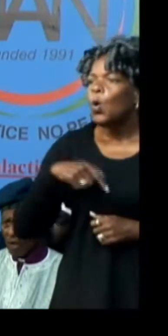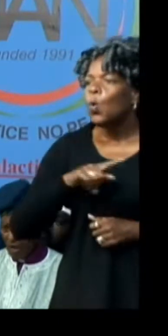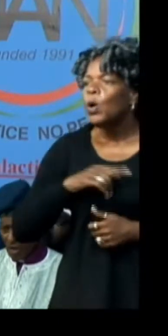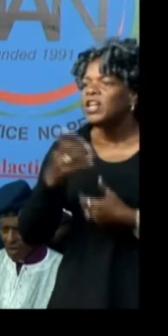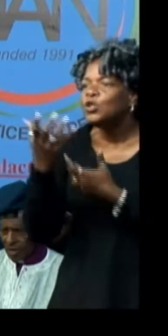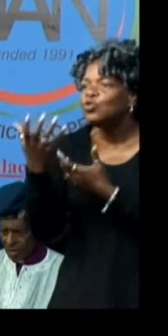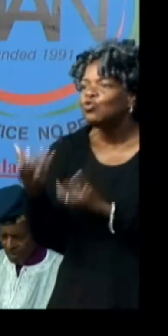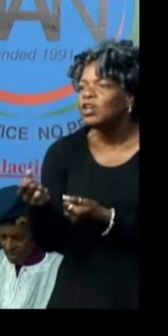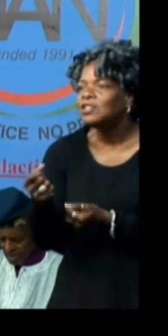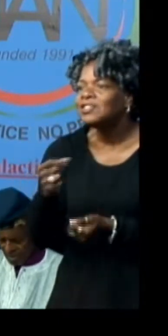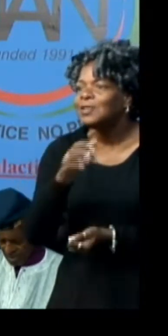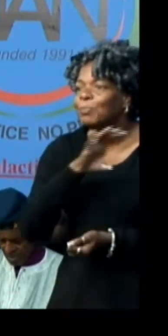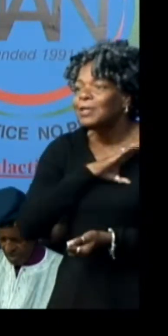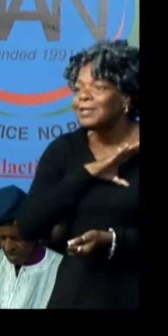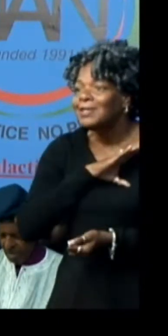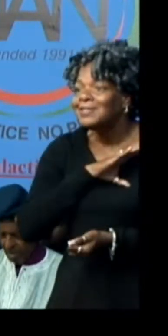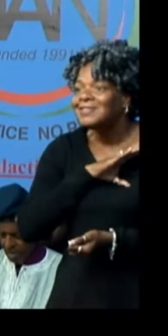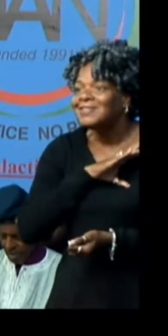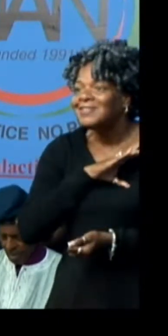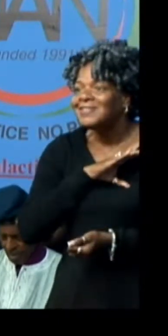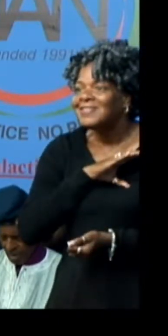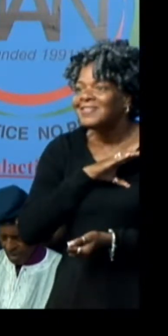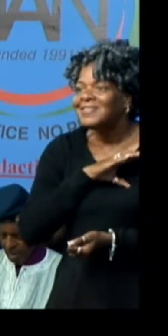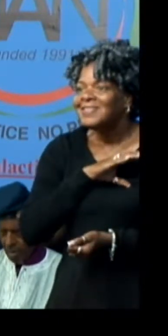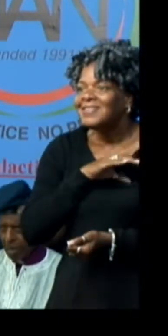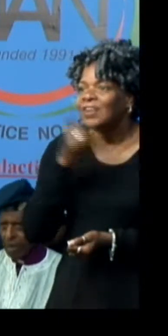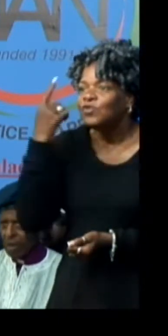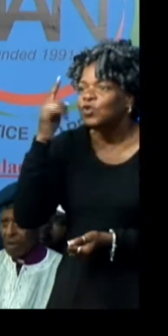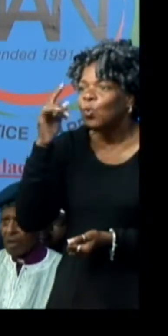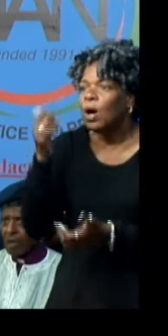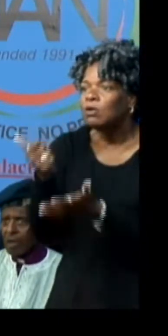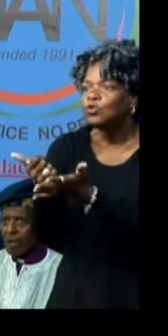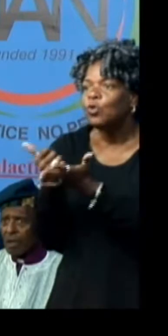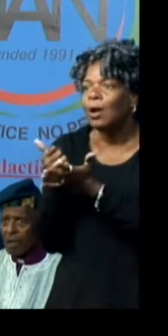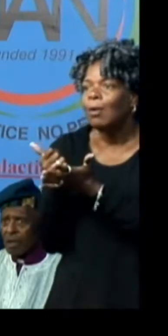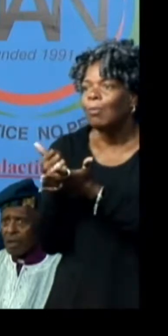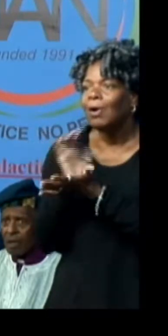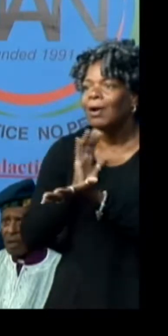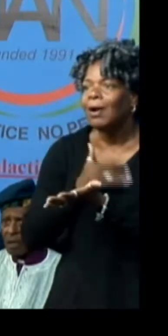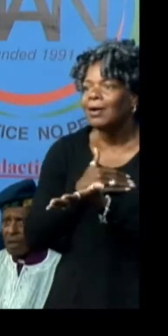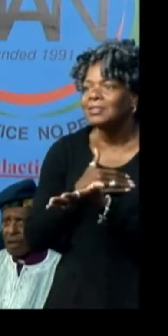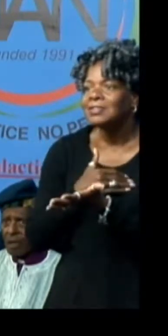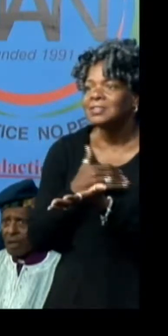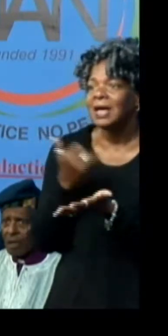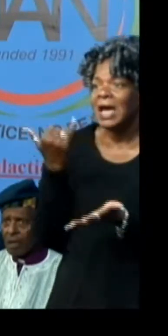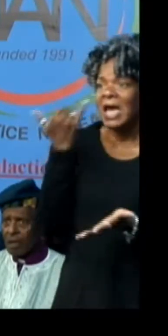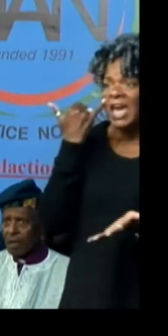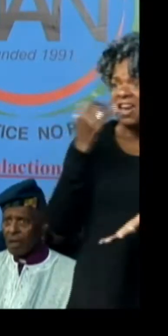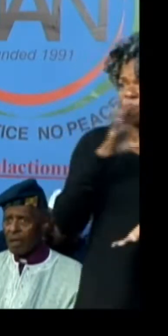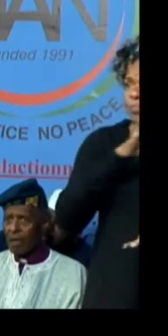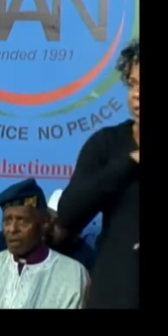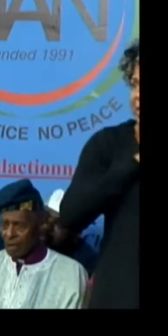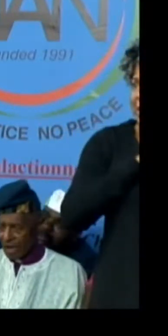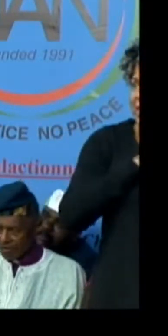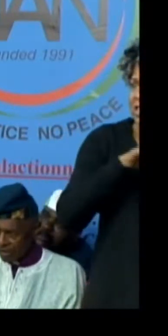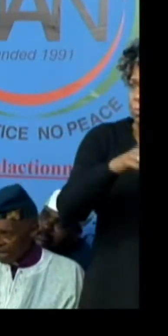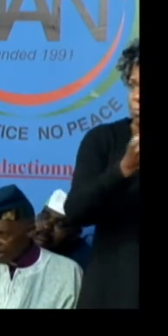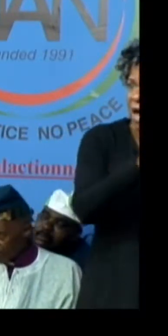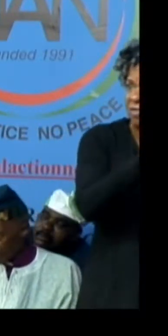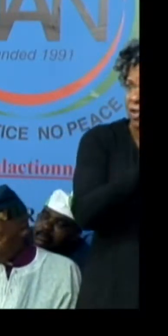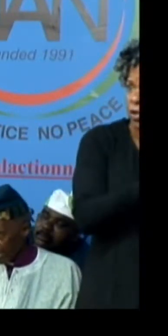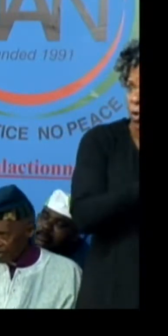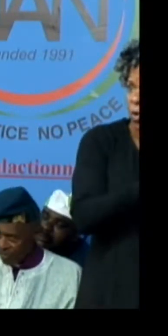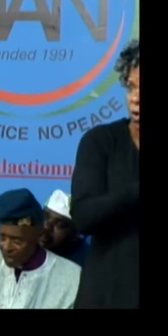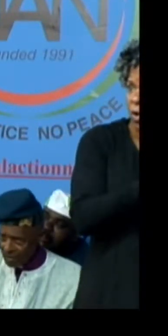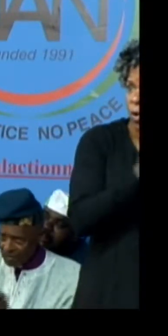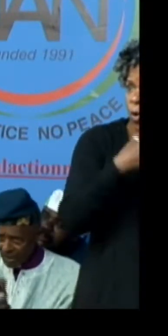crime must also be accountable if they go over the line and commit a crime themselves.